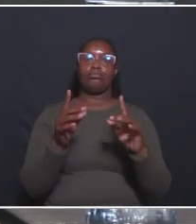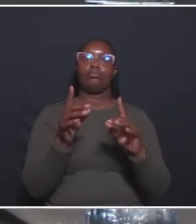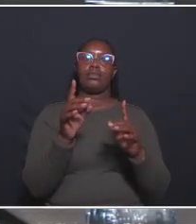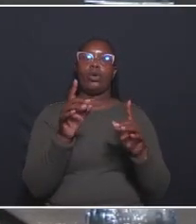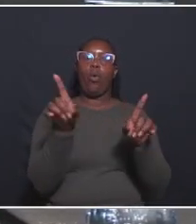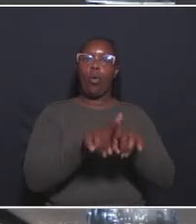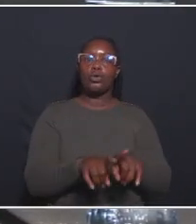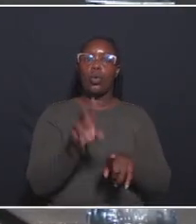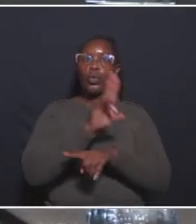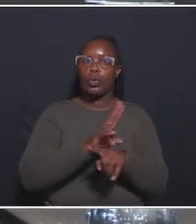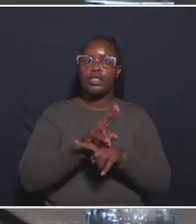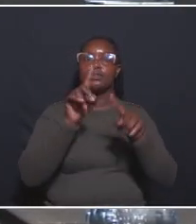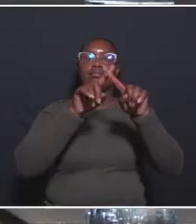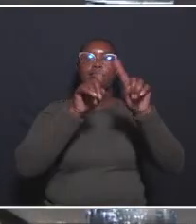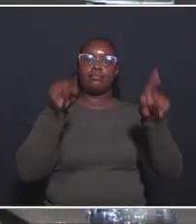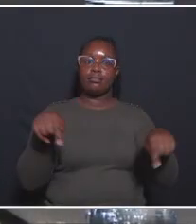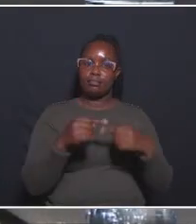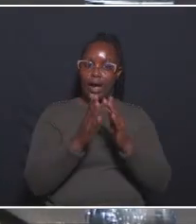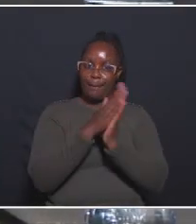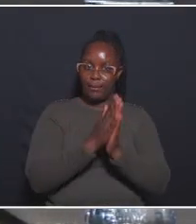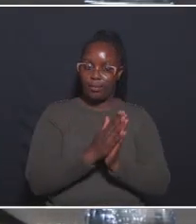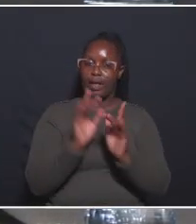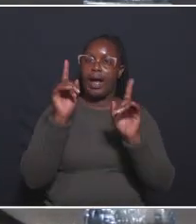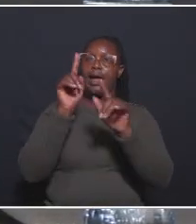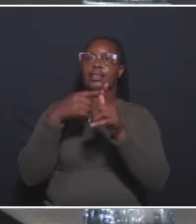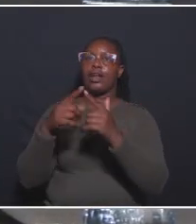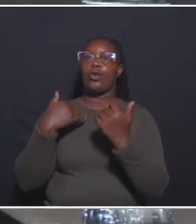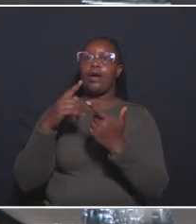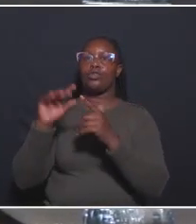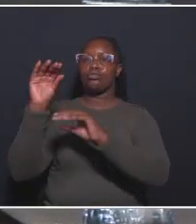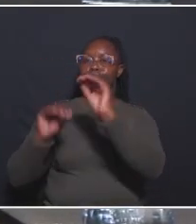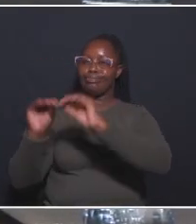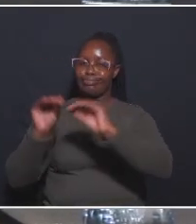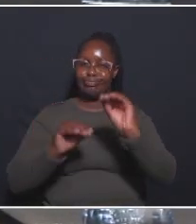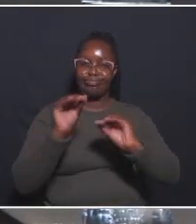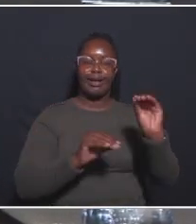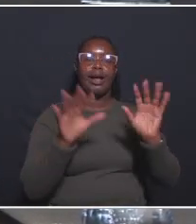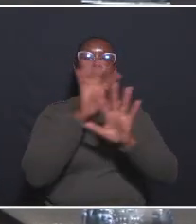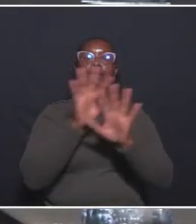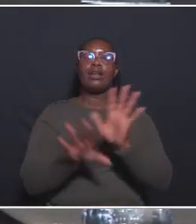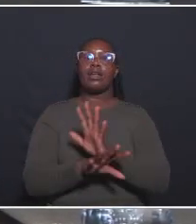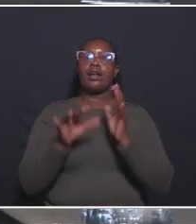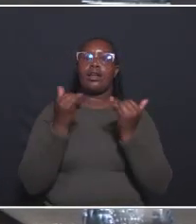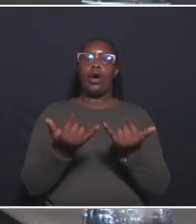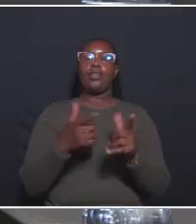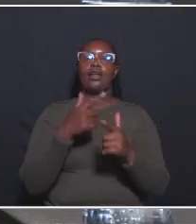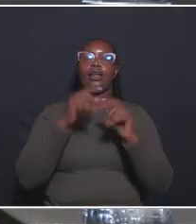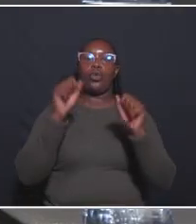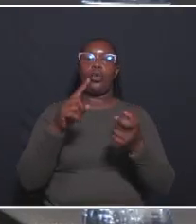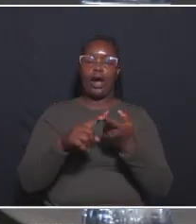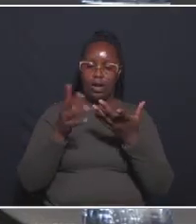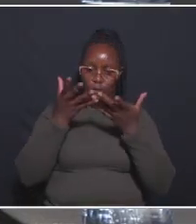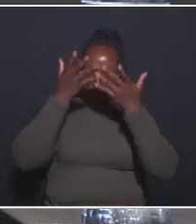Yeah, and now you have to restructure everything. And that's where now you forget everything that you had locked